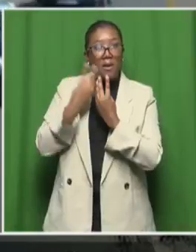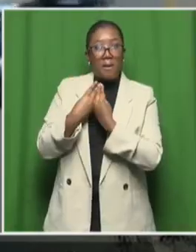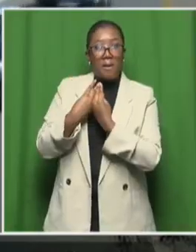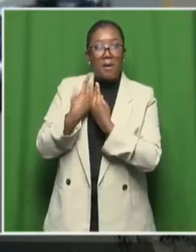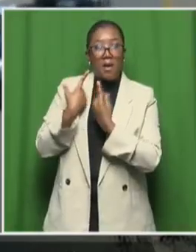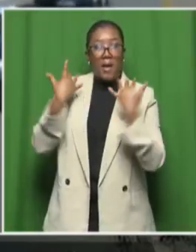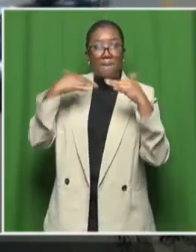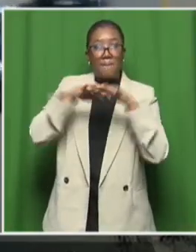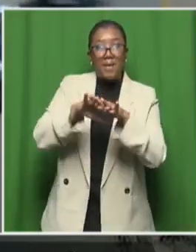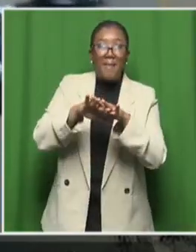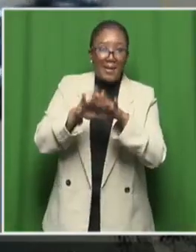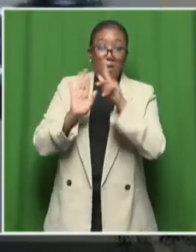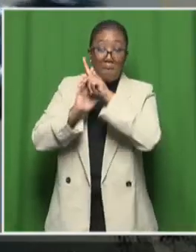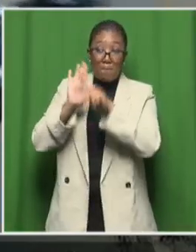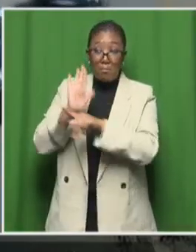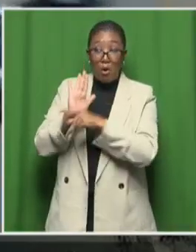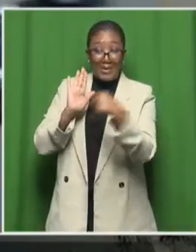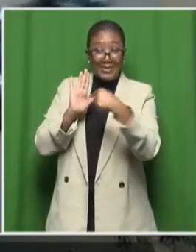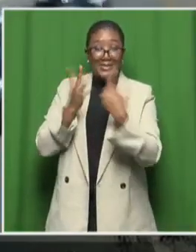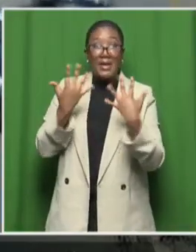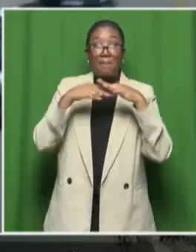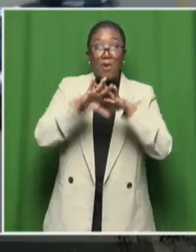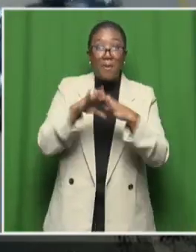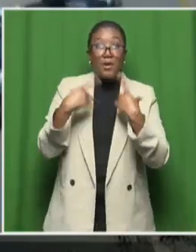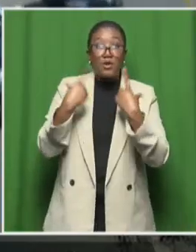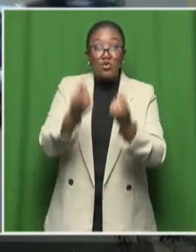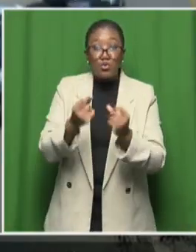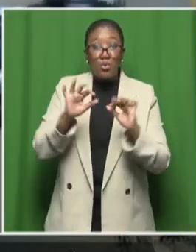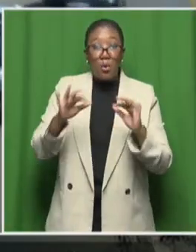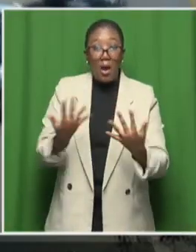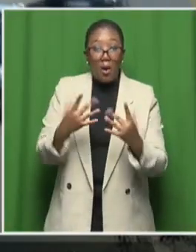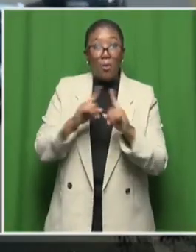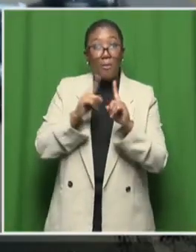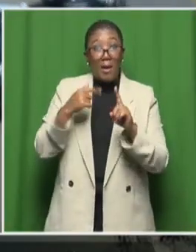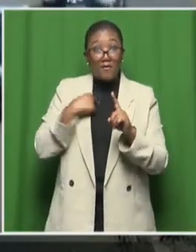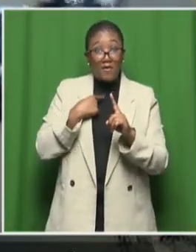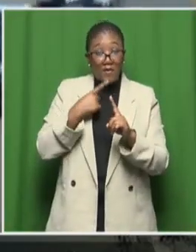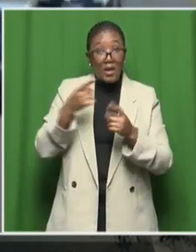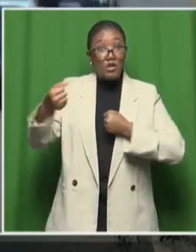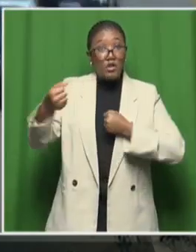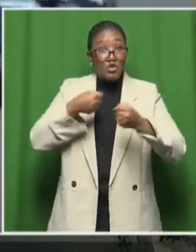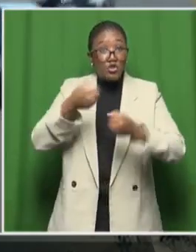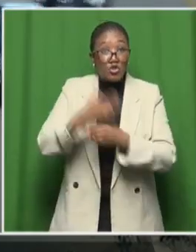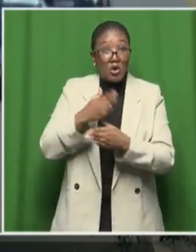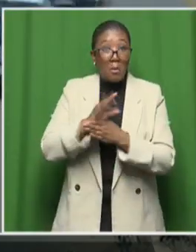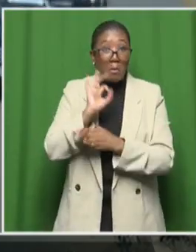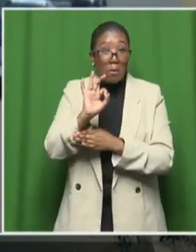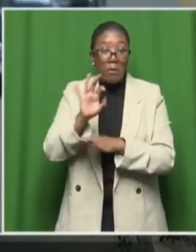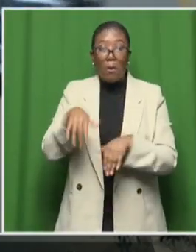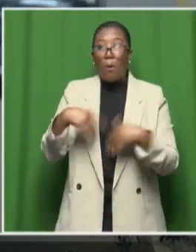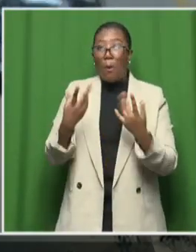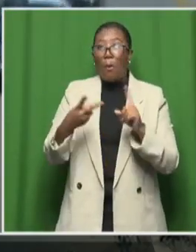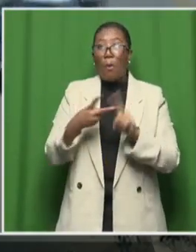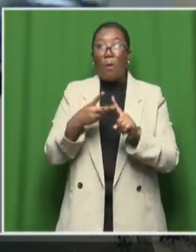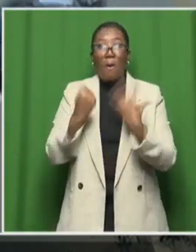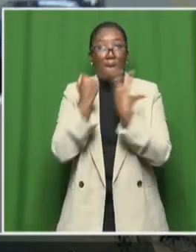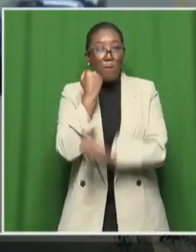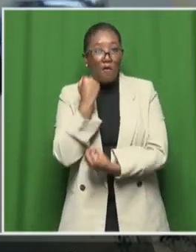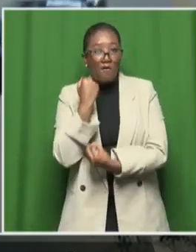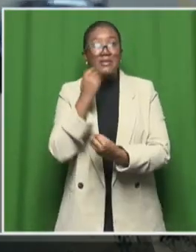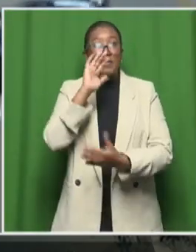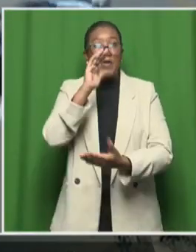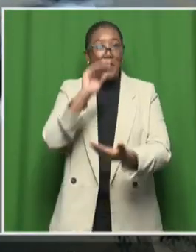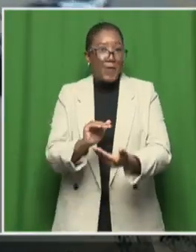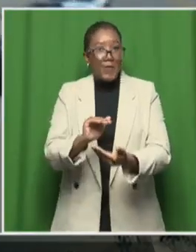of that monetary policy and whether it did translate in creation of jobs and addressing the issue of poverty. But